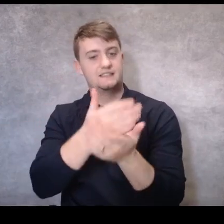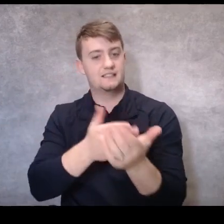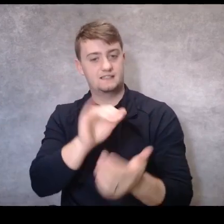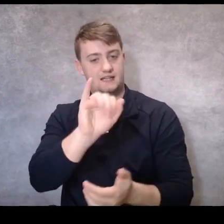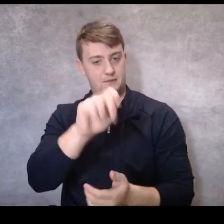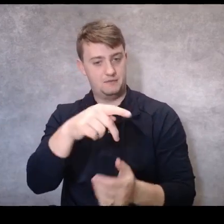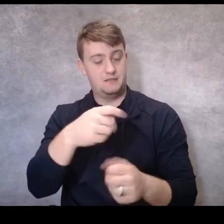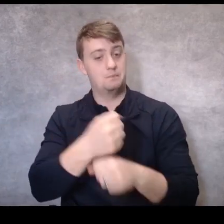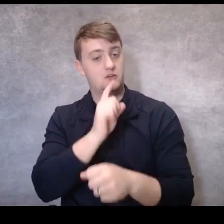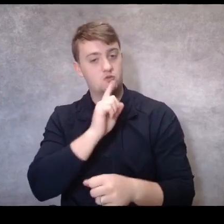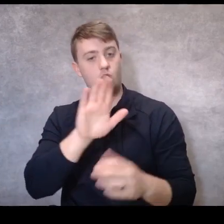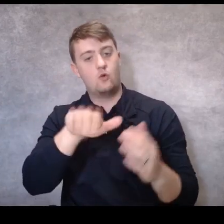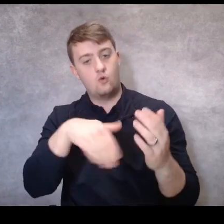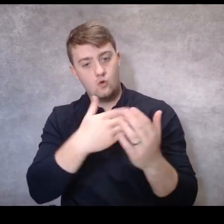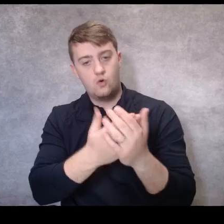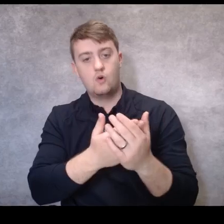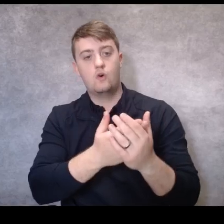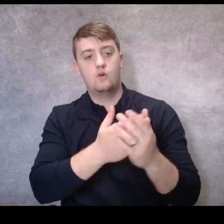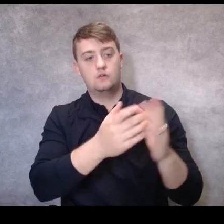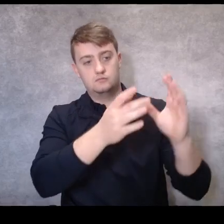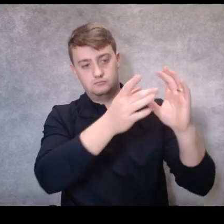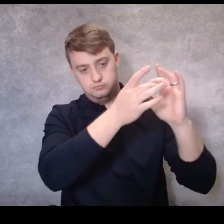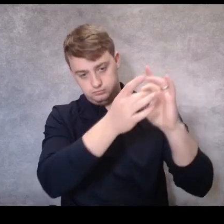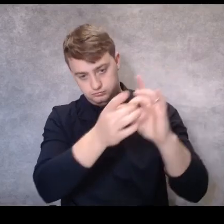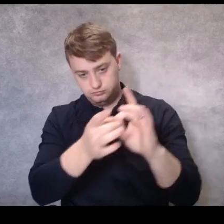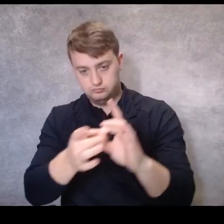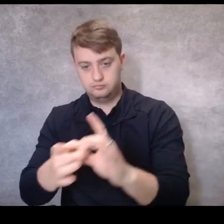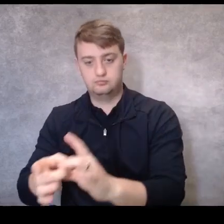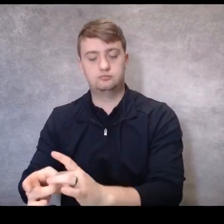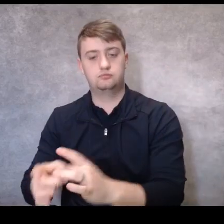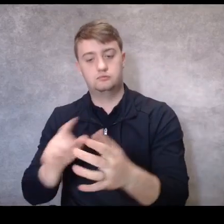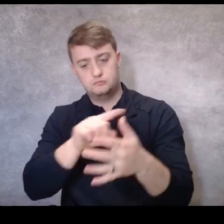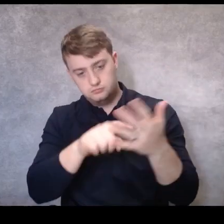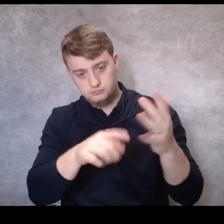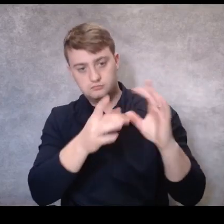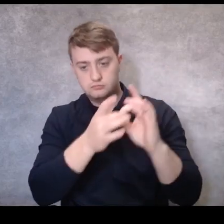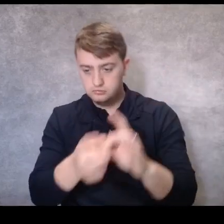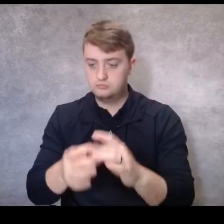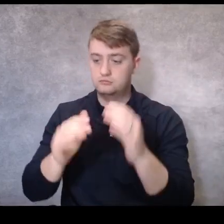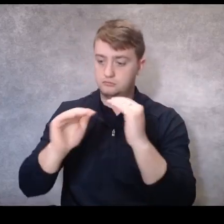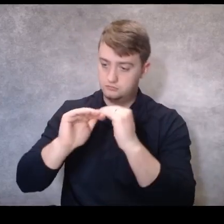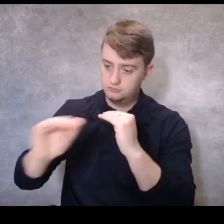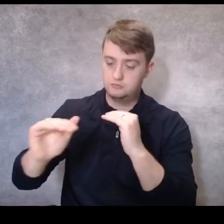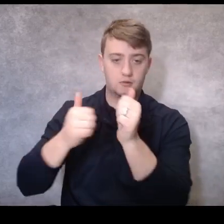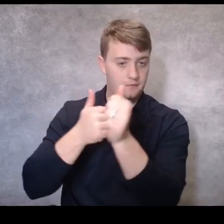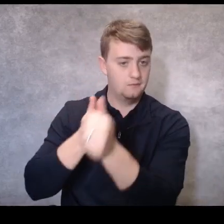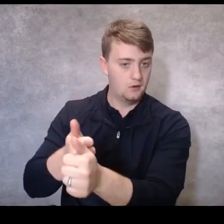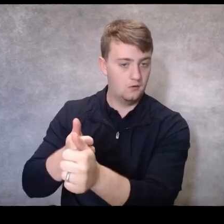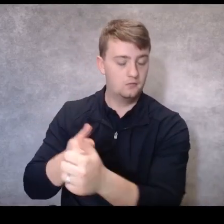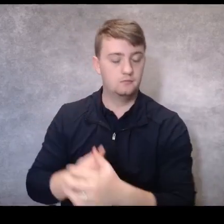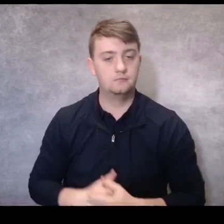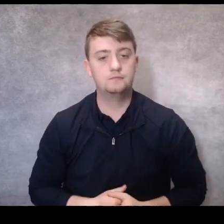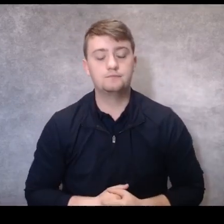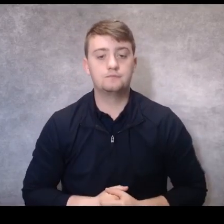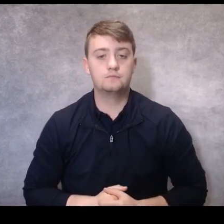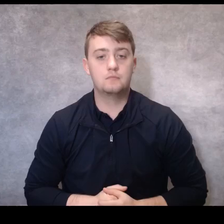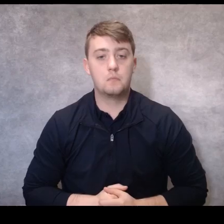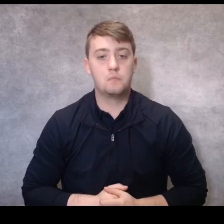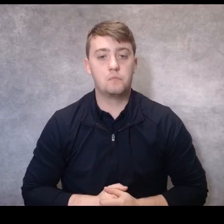of the IEP to ensure all the pieces connect together, are consistent, and compliant.